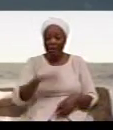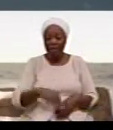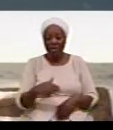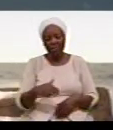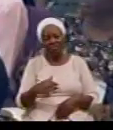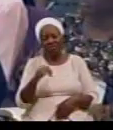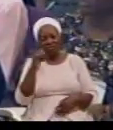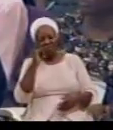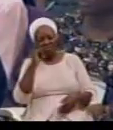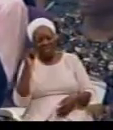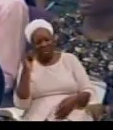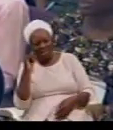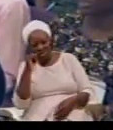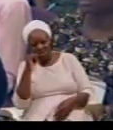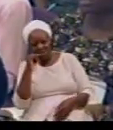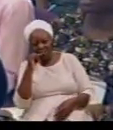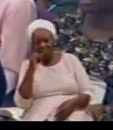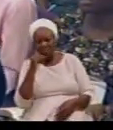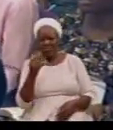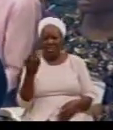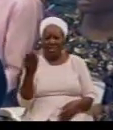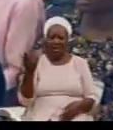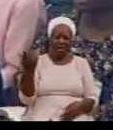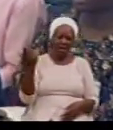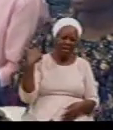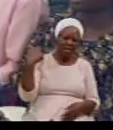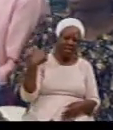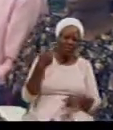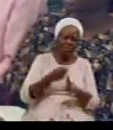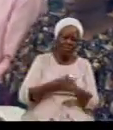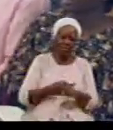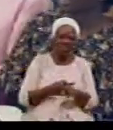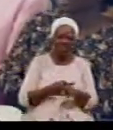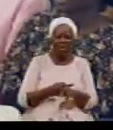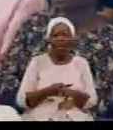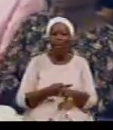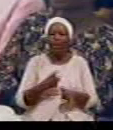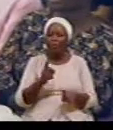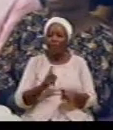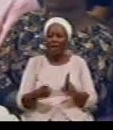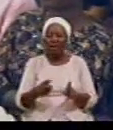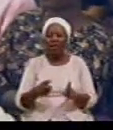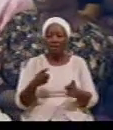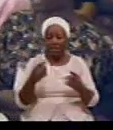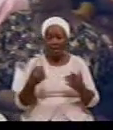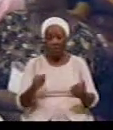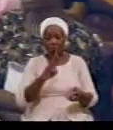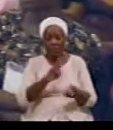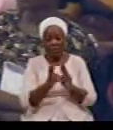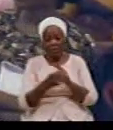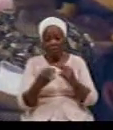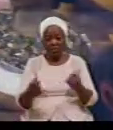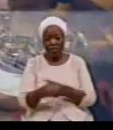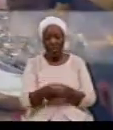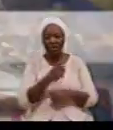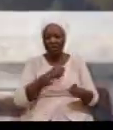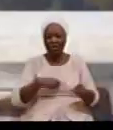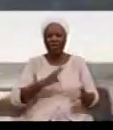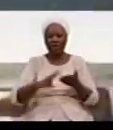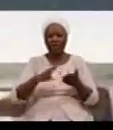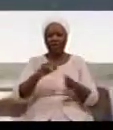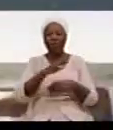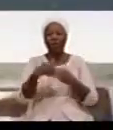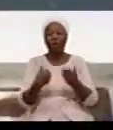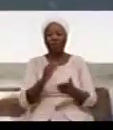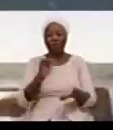forgiven and forgotten. It will not be remembered against you anymore in Jesus' name. Chapter 5